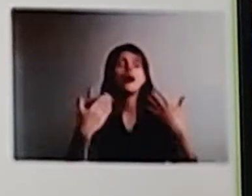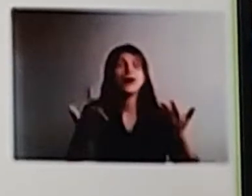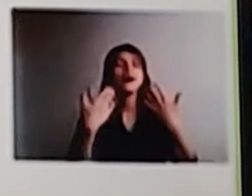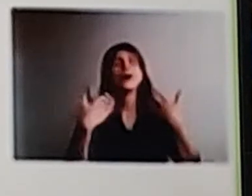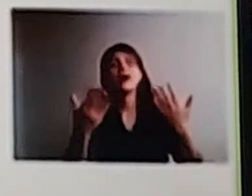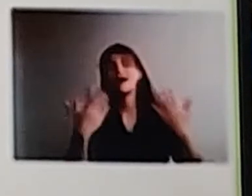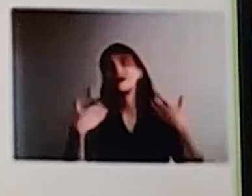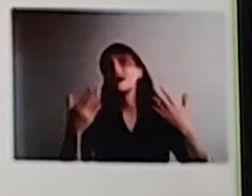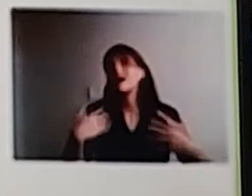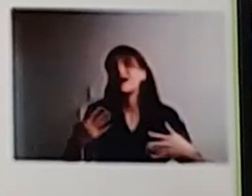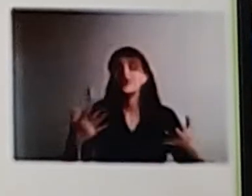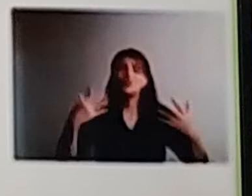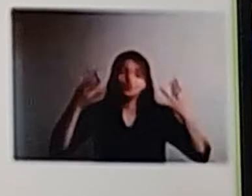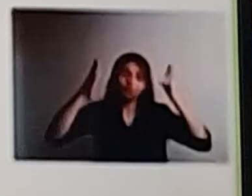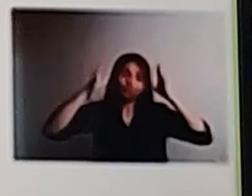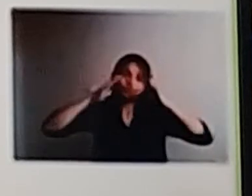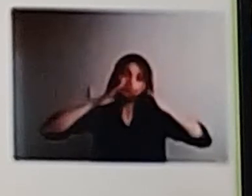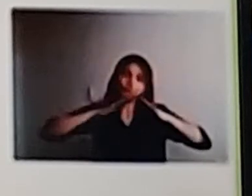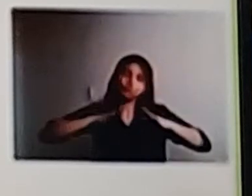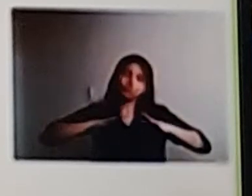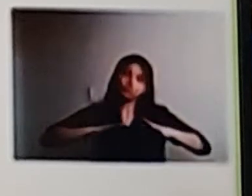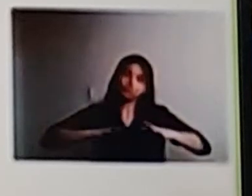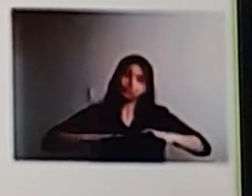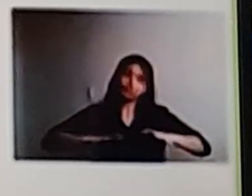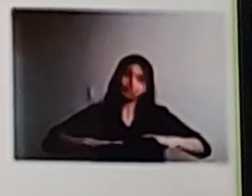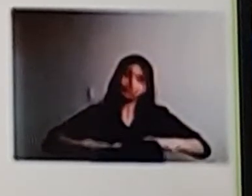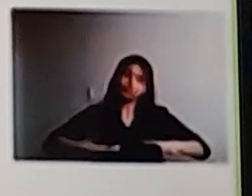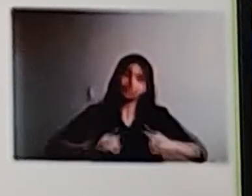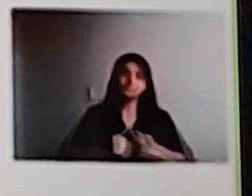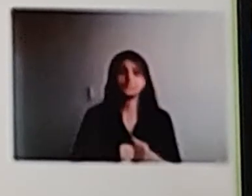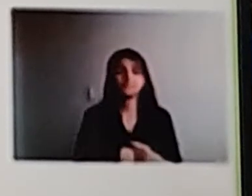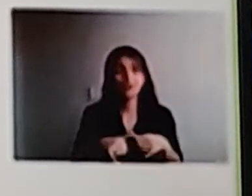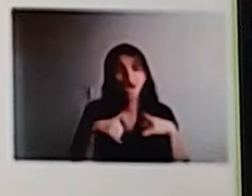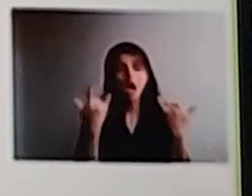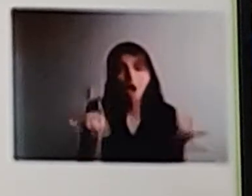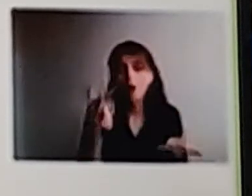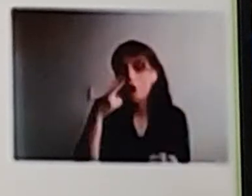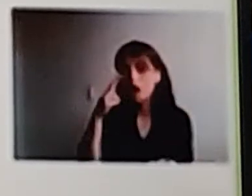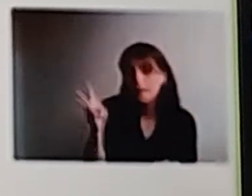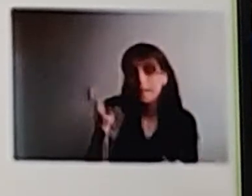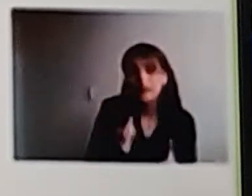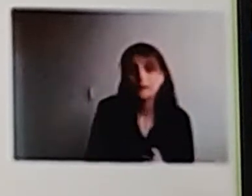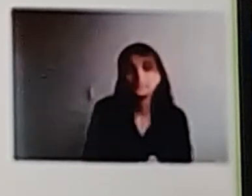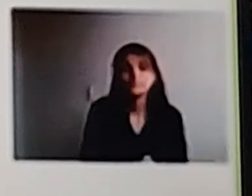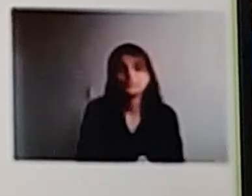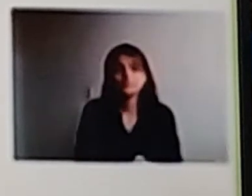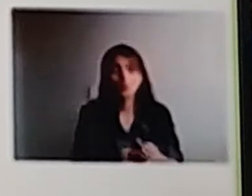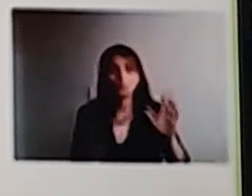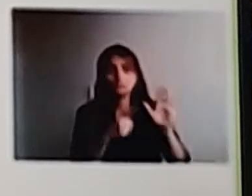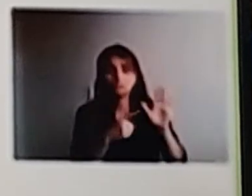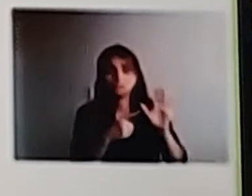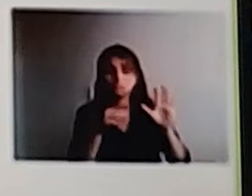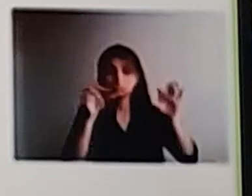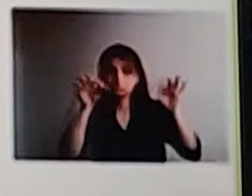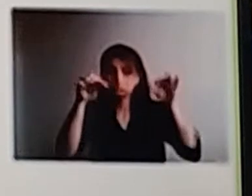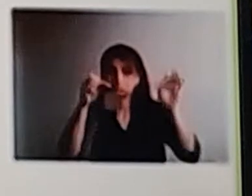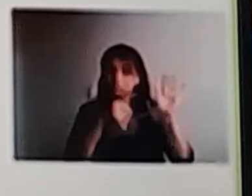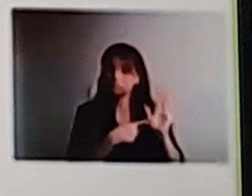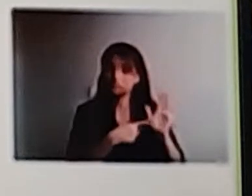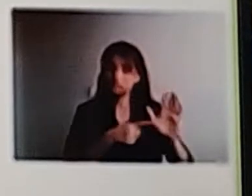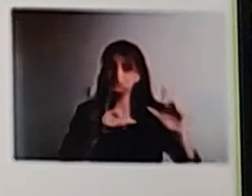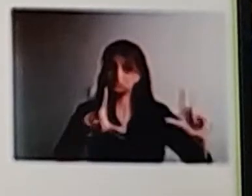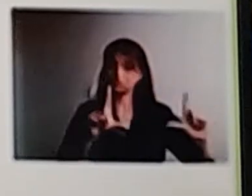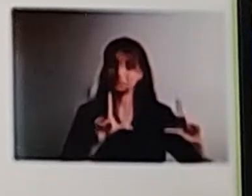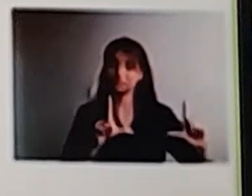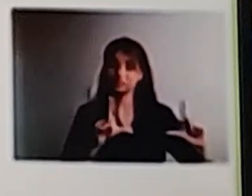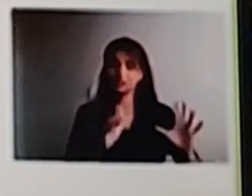Okay, I would like to speak about the certificate of the World Disability Union. We have this certificate for accessible places. We are